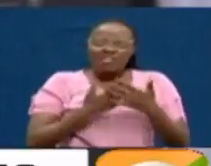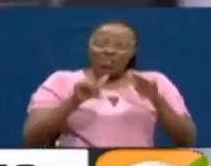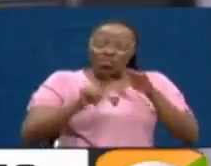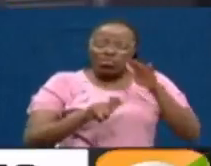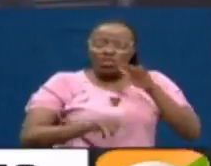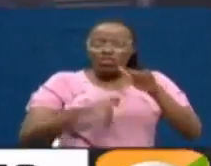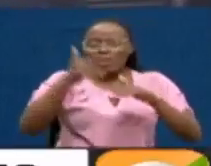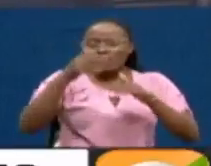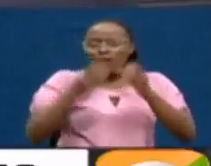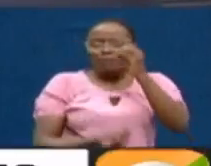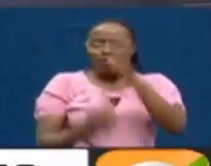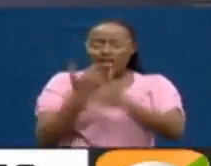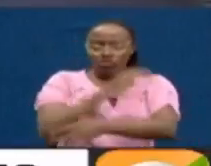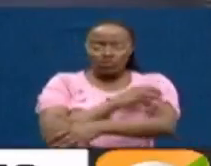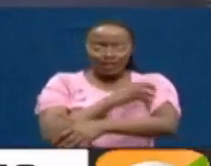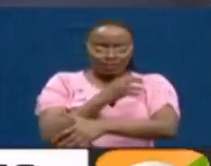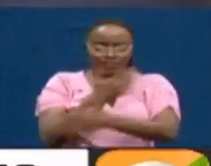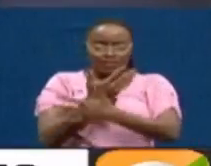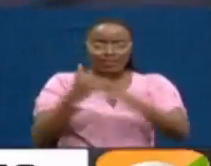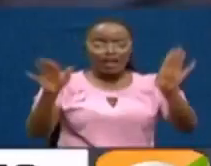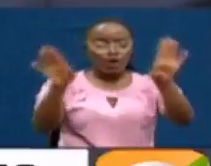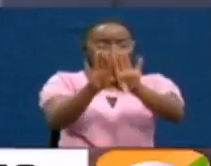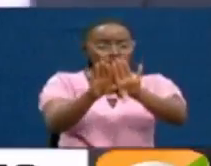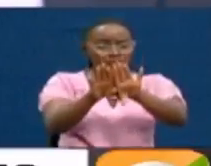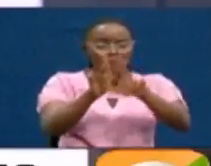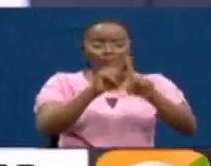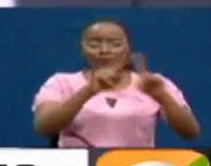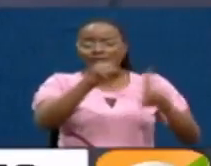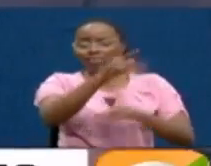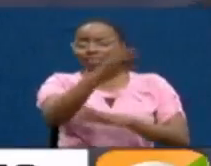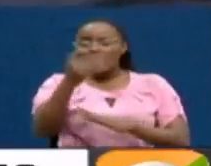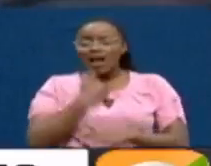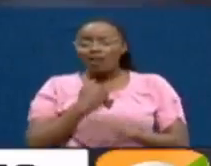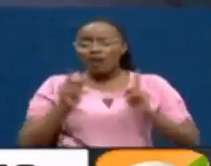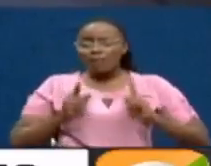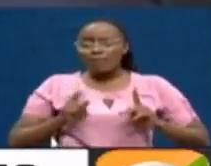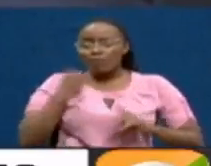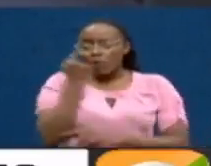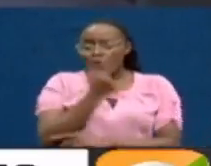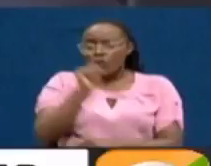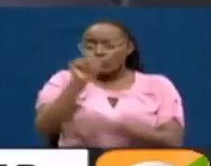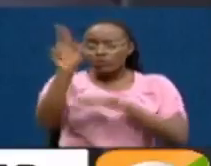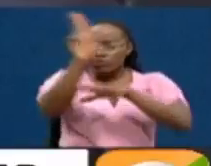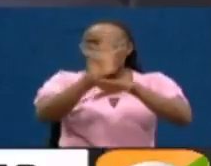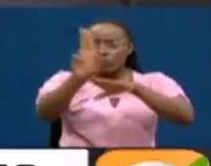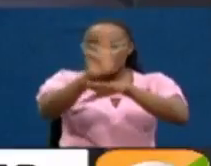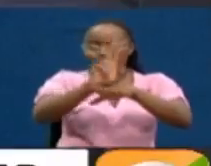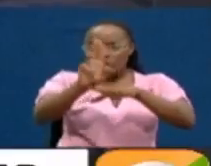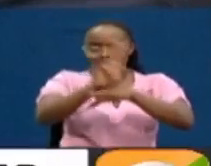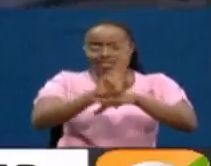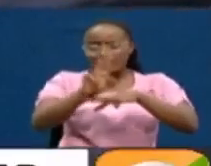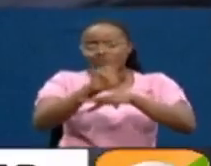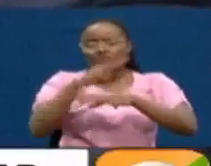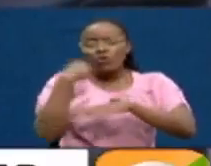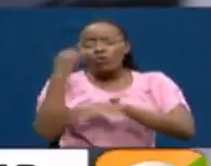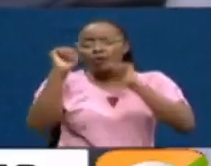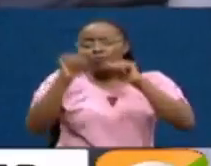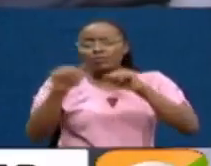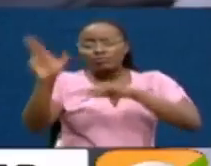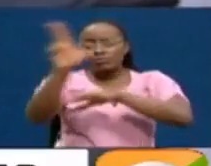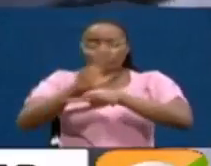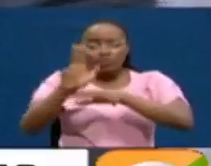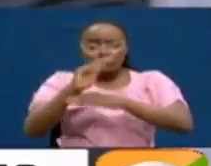production capacity is here, and they are closing down, yet there's somebody who can design something that he can use, all right, that can now be